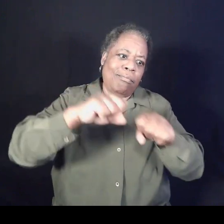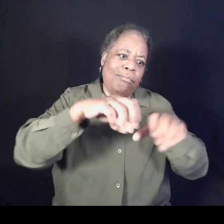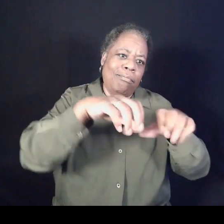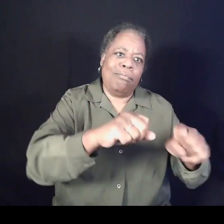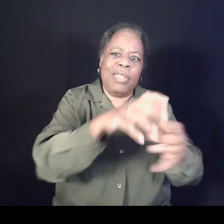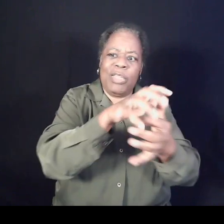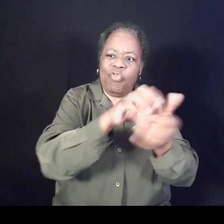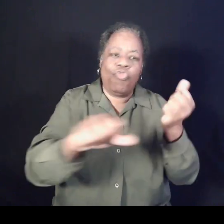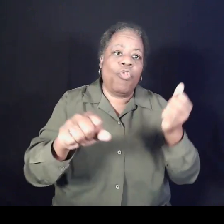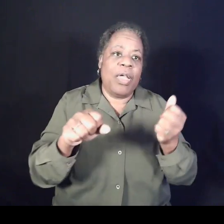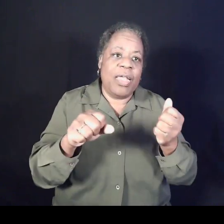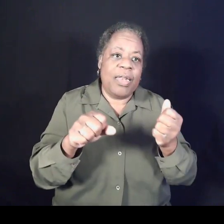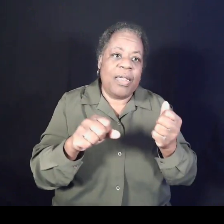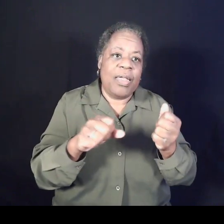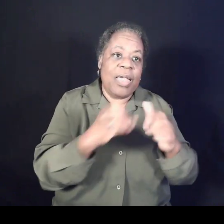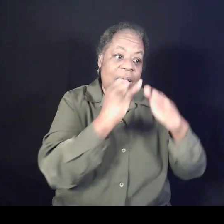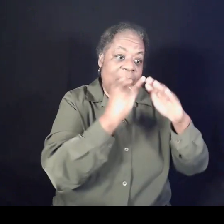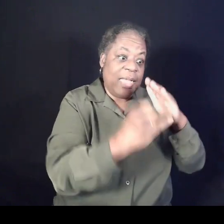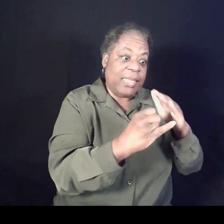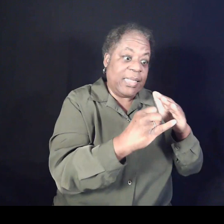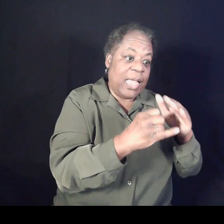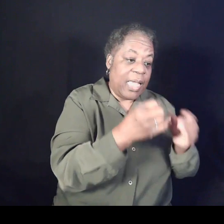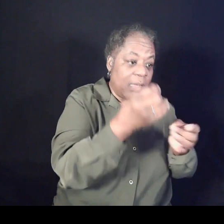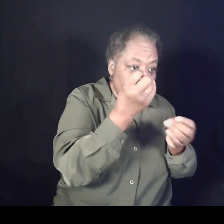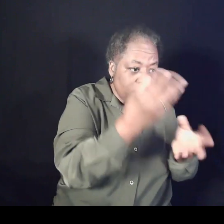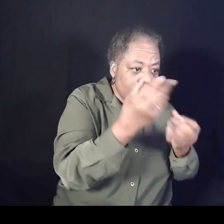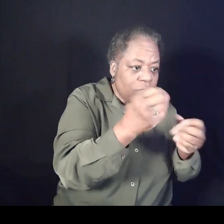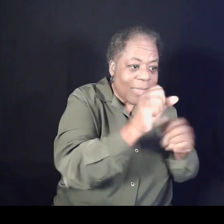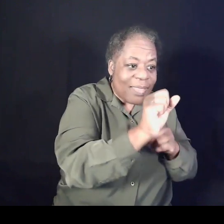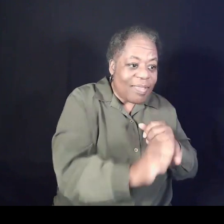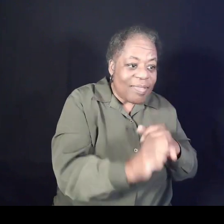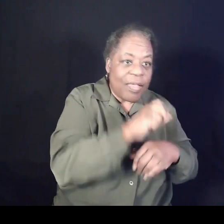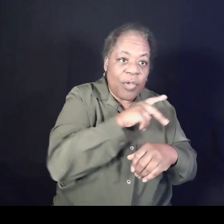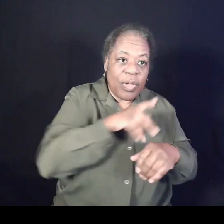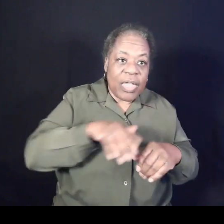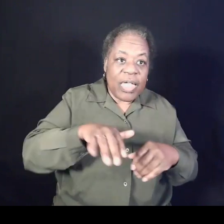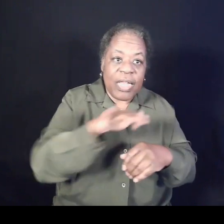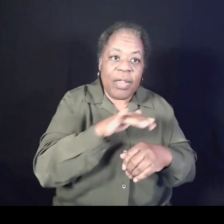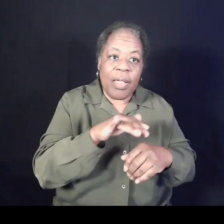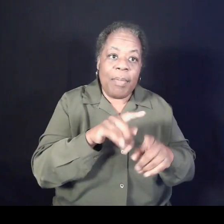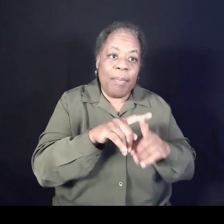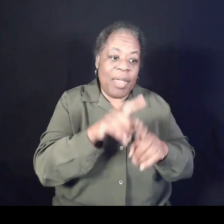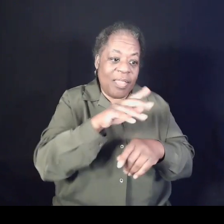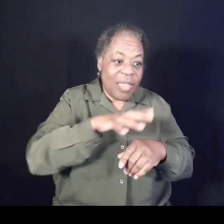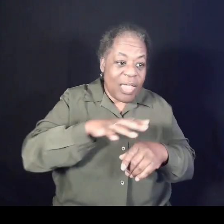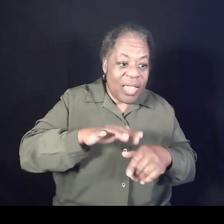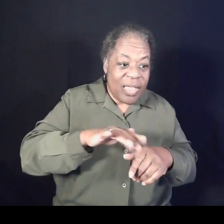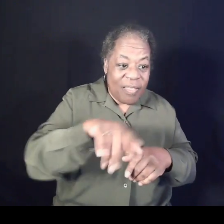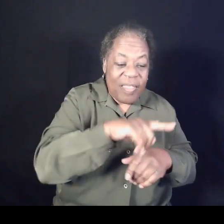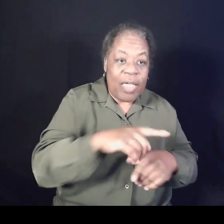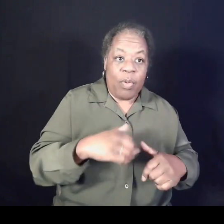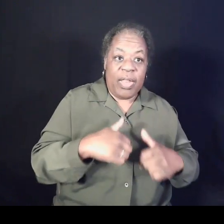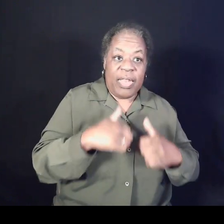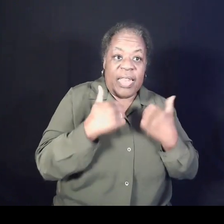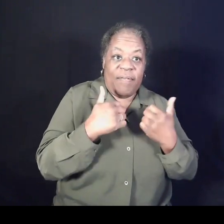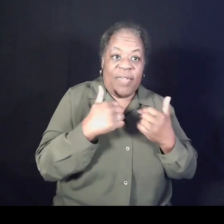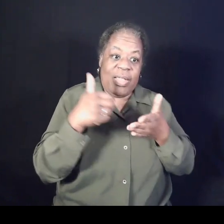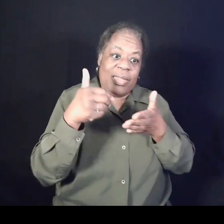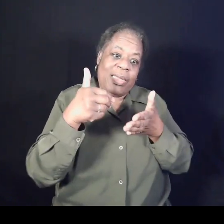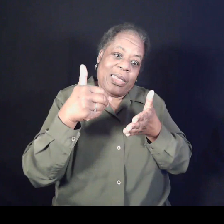is ministering in the southern kingdom, you can see that they were literally living in the land of the shadow of